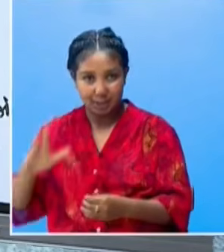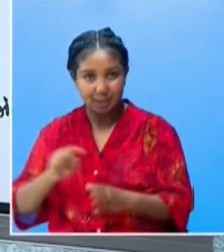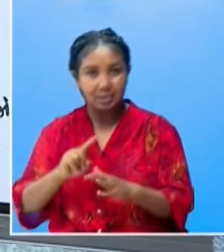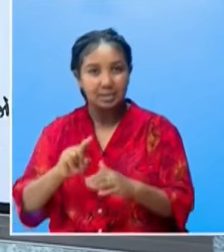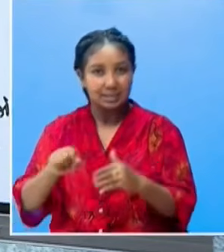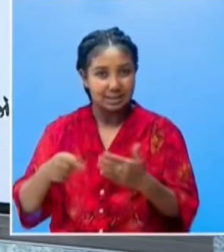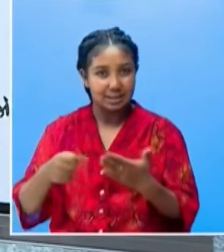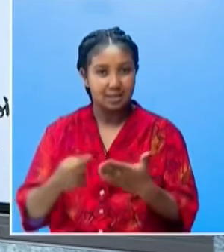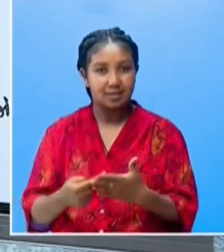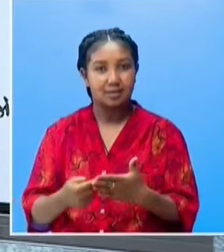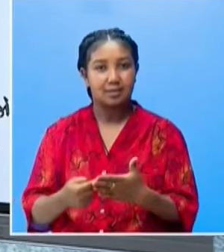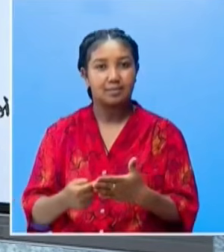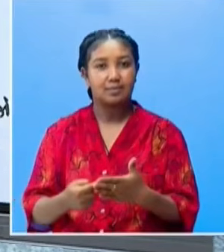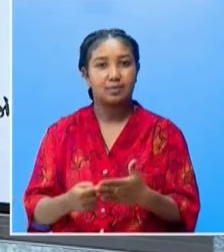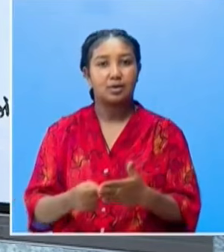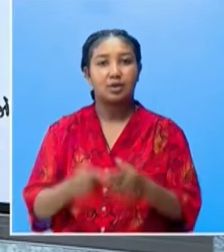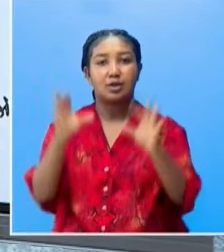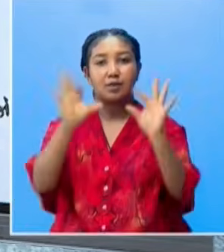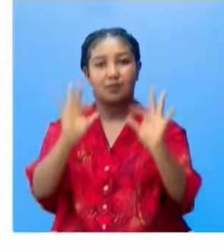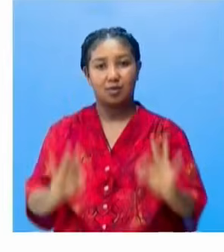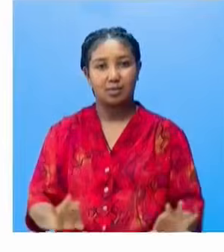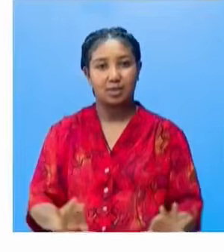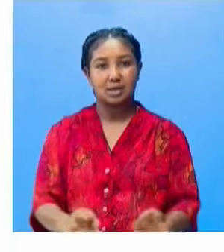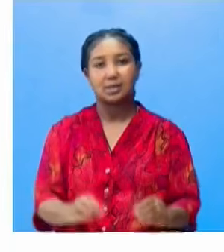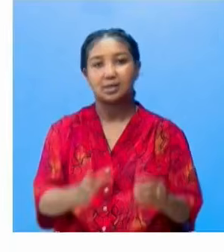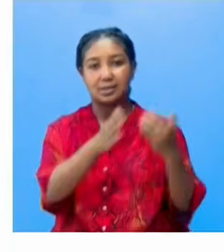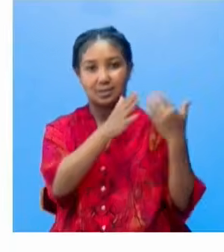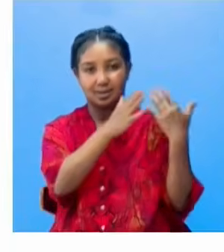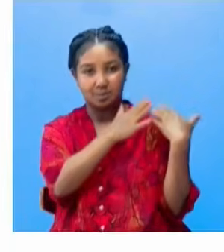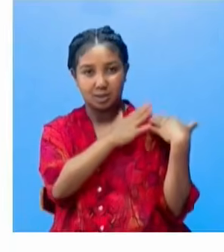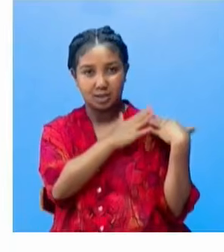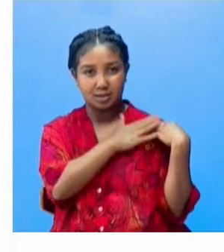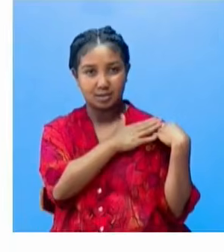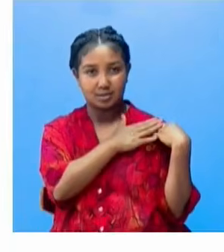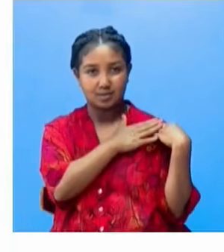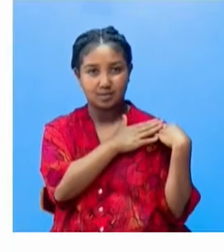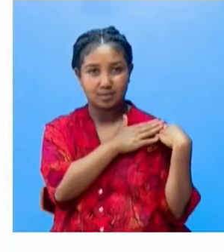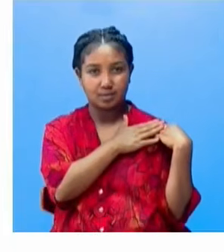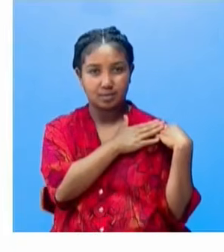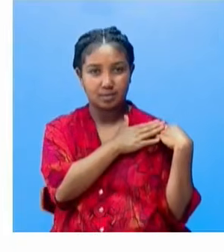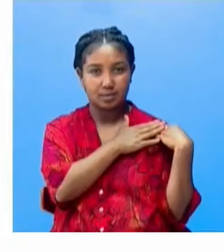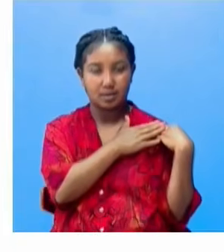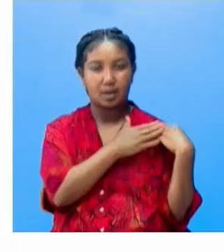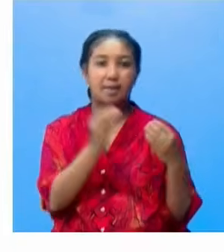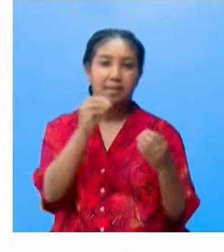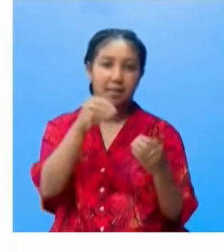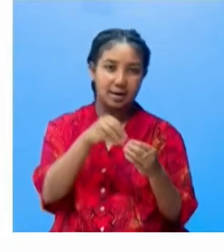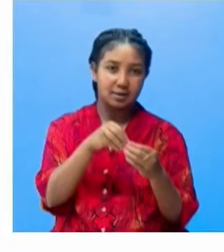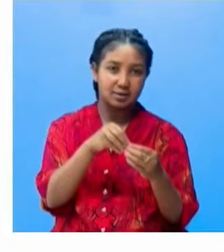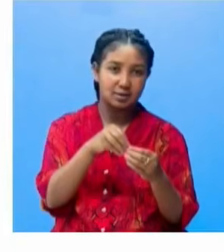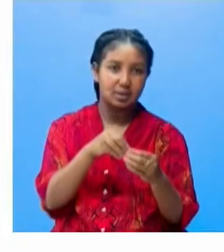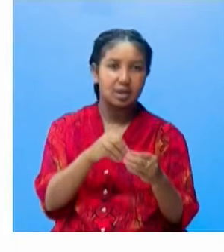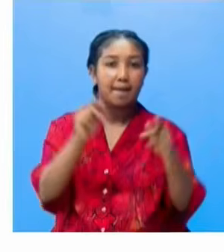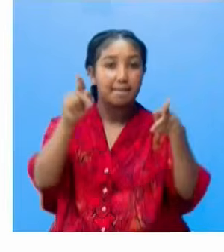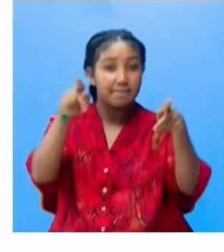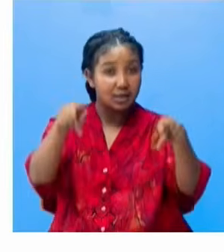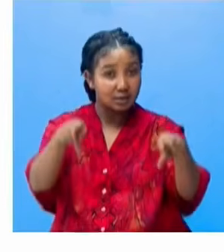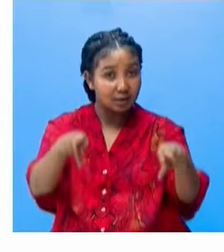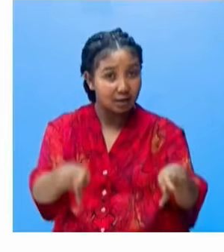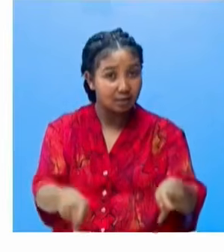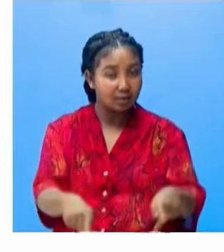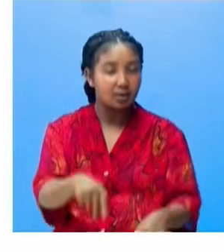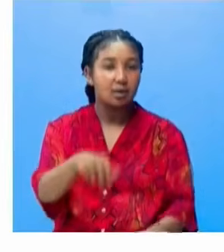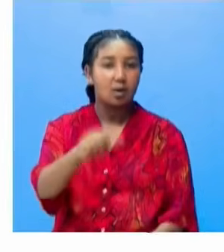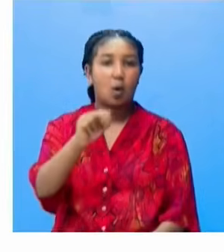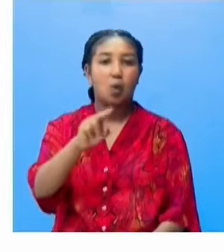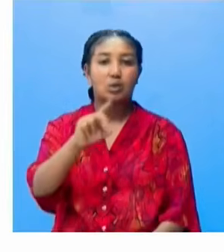then the form is subject, yeah, plus the present